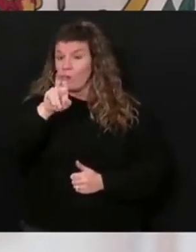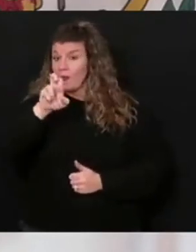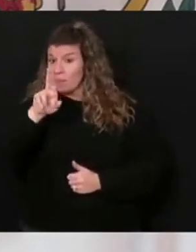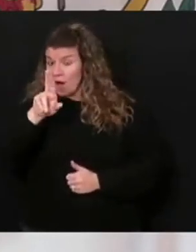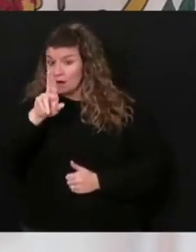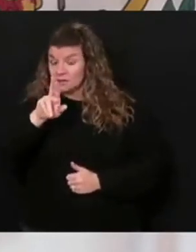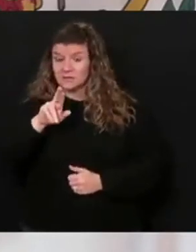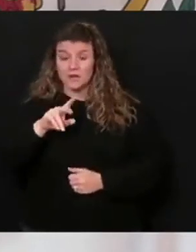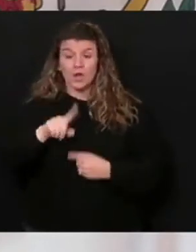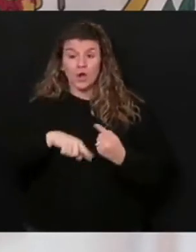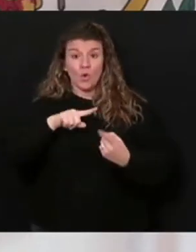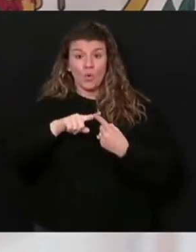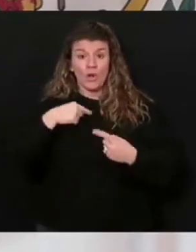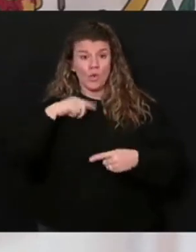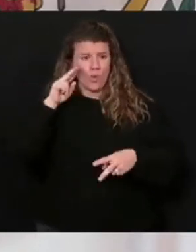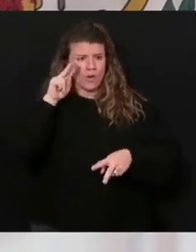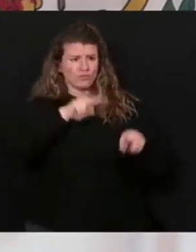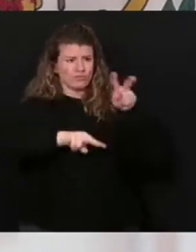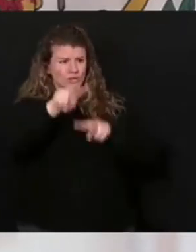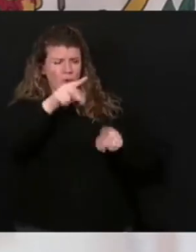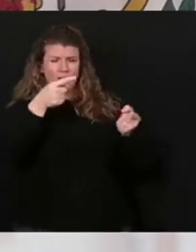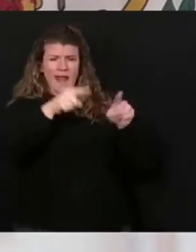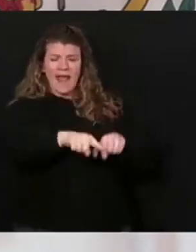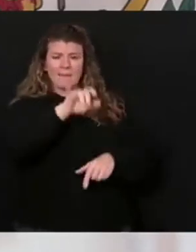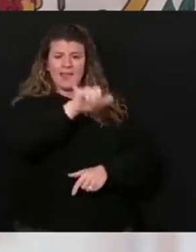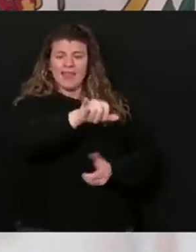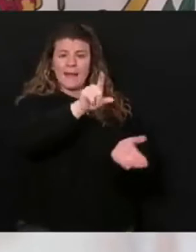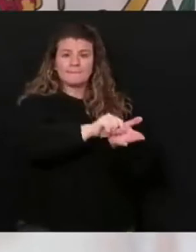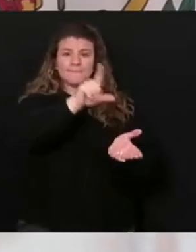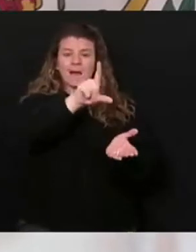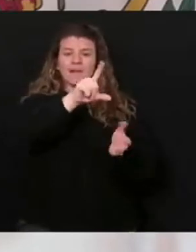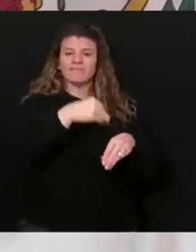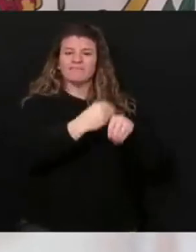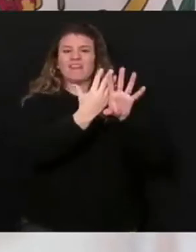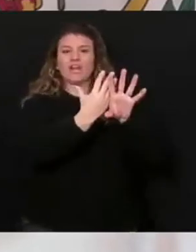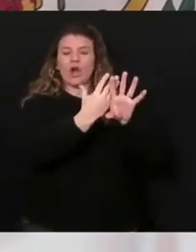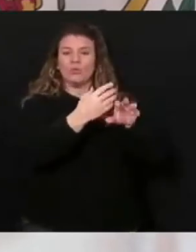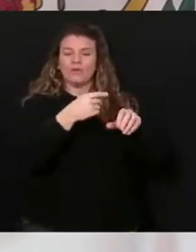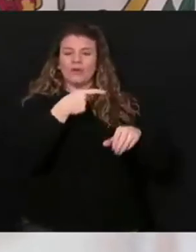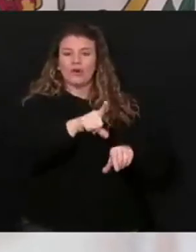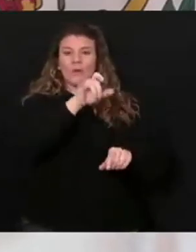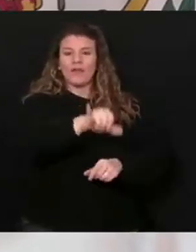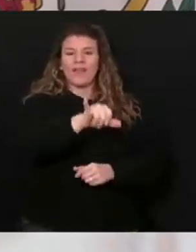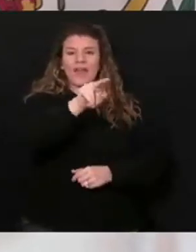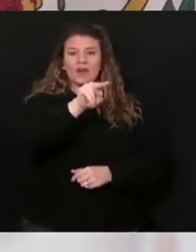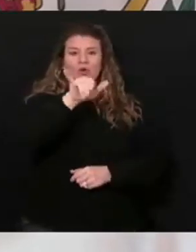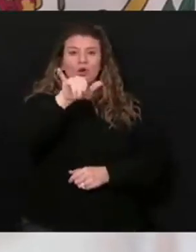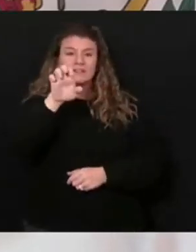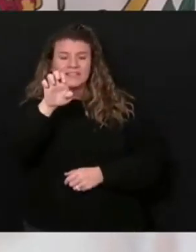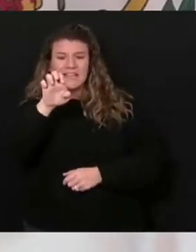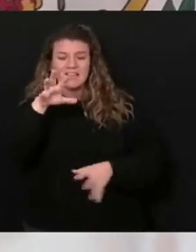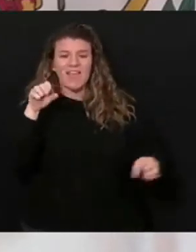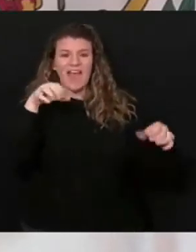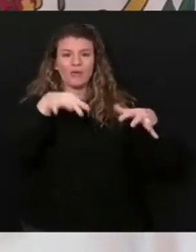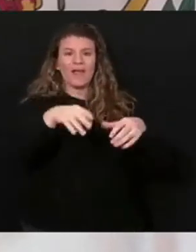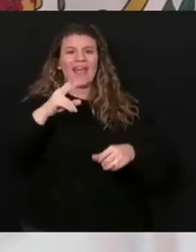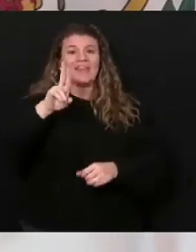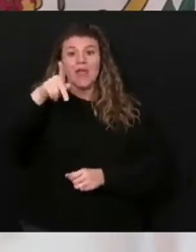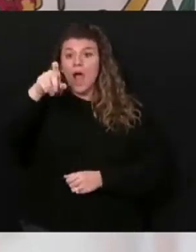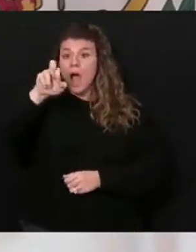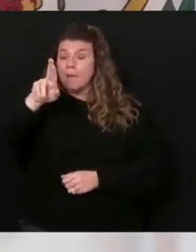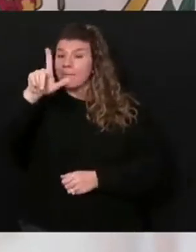review of the published video from the New Year's Eve gathering in the upper lobby, some guests